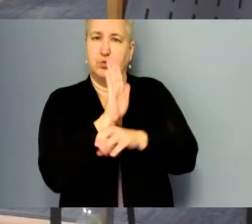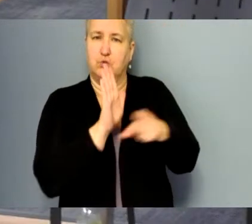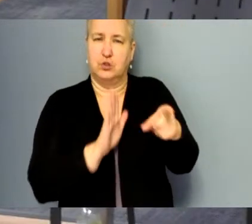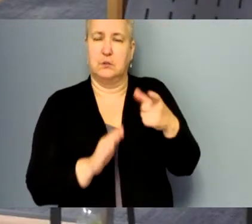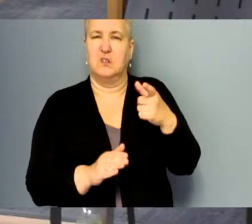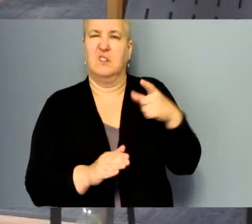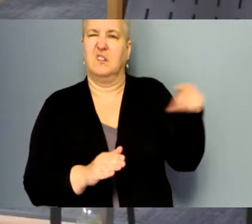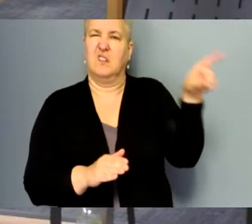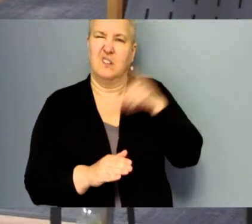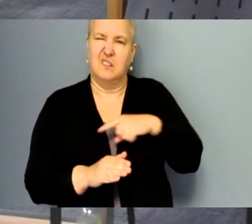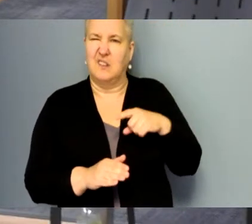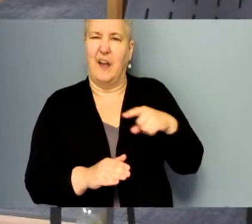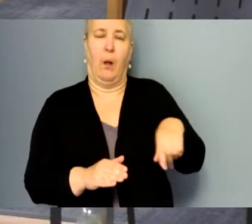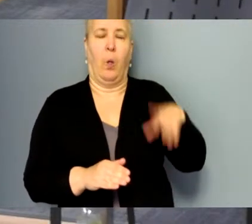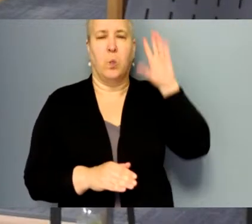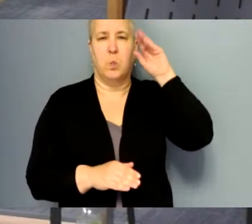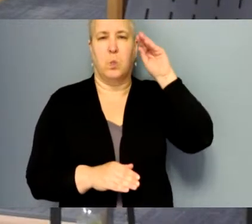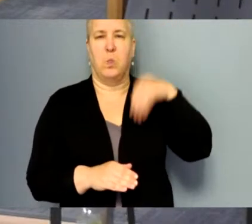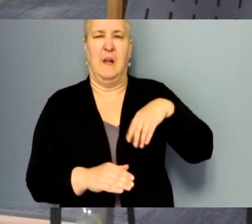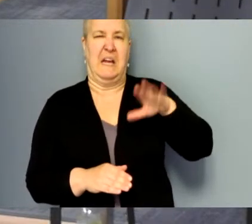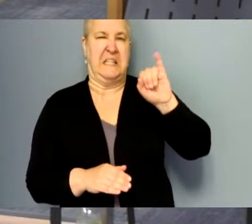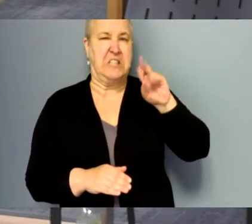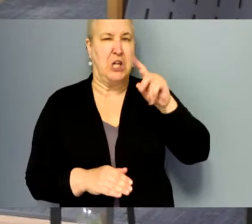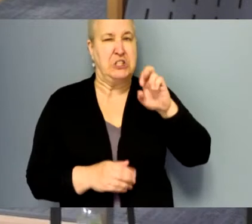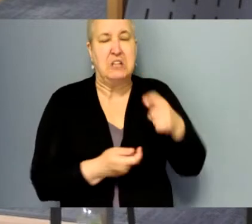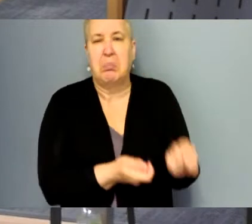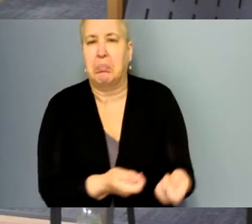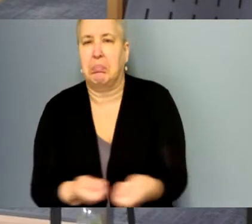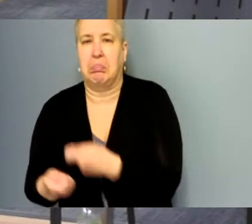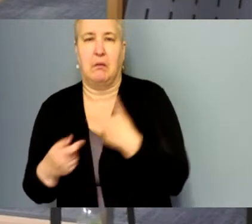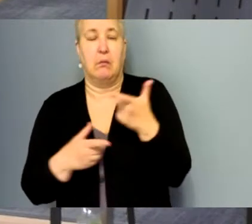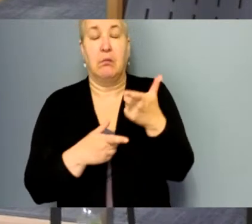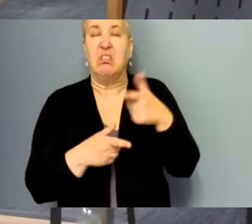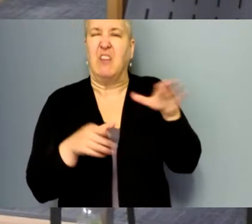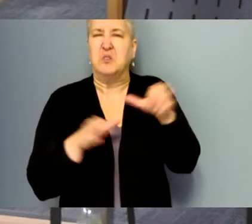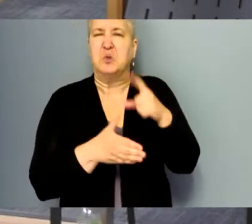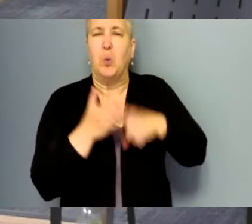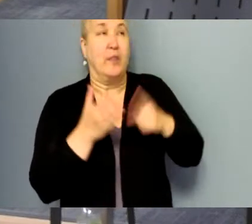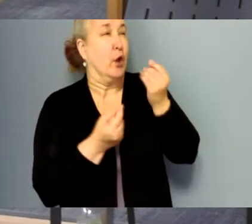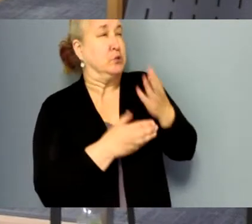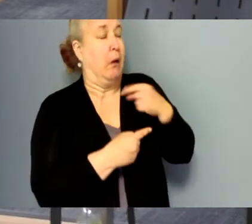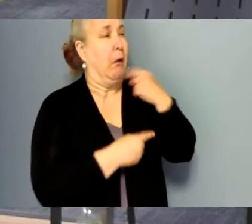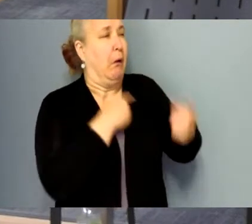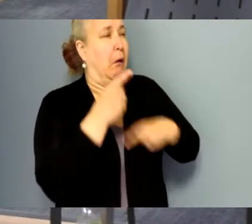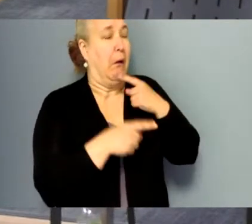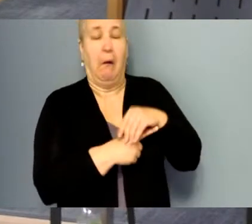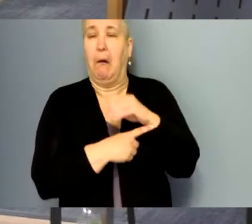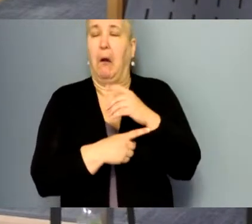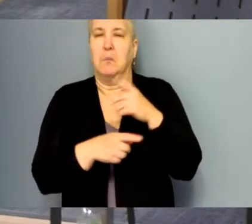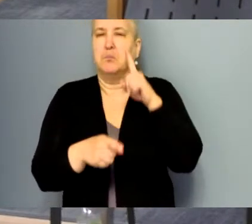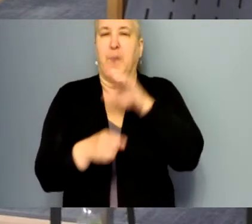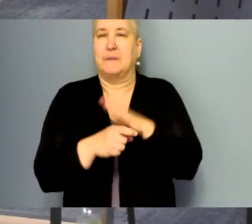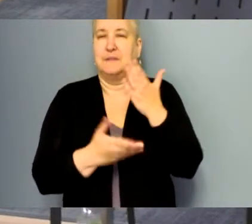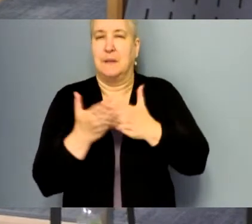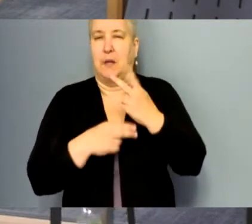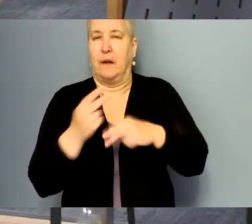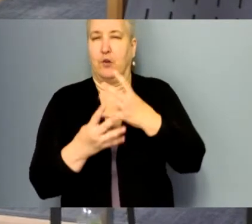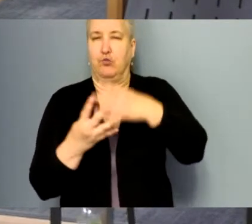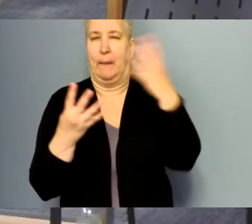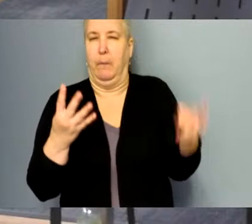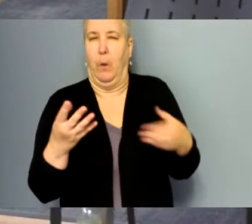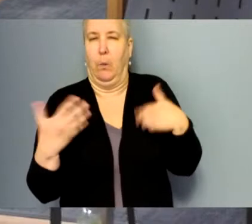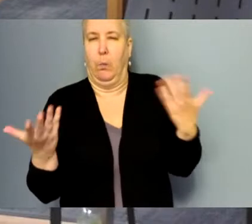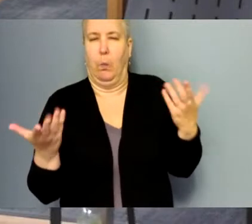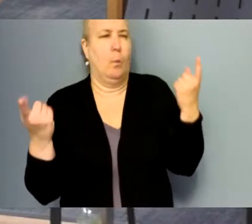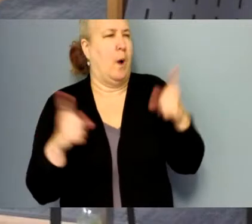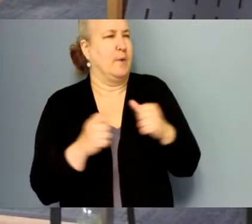are indoctrinated talking heads and have been selected by the Uniparty. They do what they are told and promised some kind of rainbow. Whatever happened